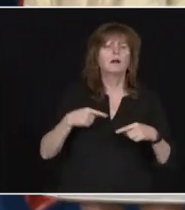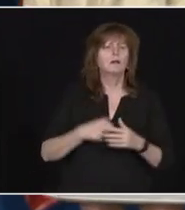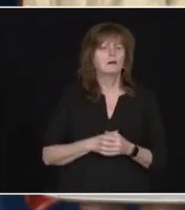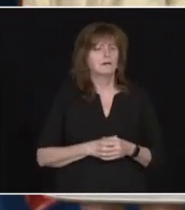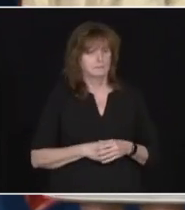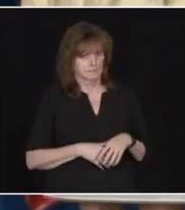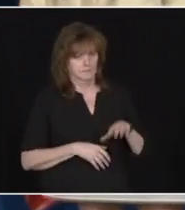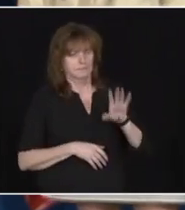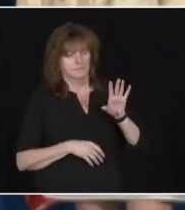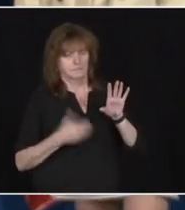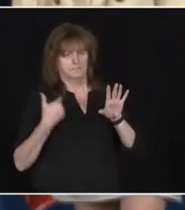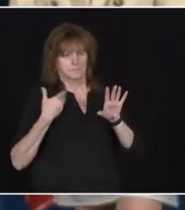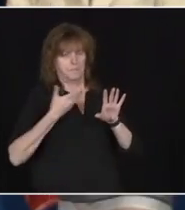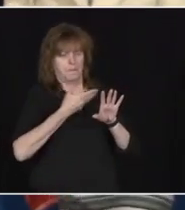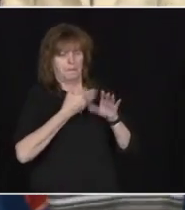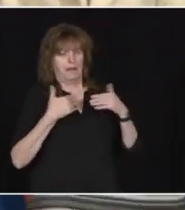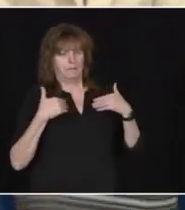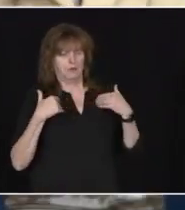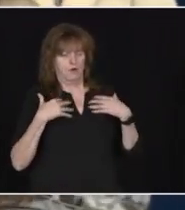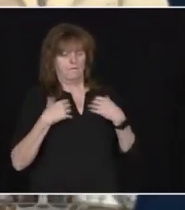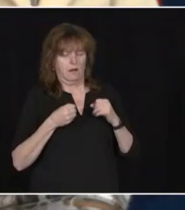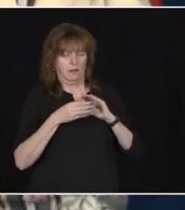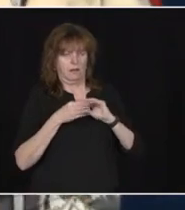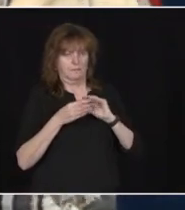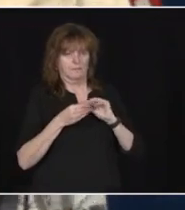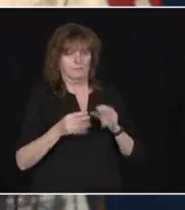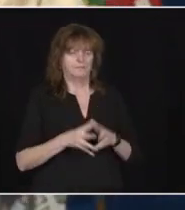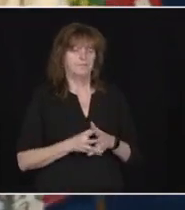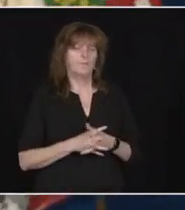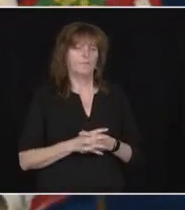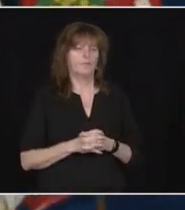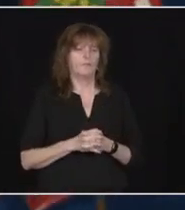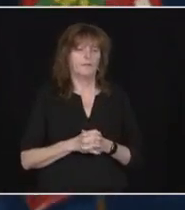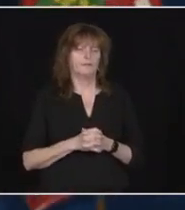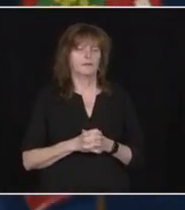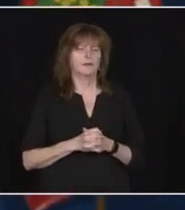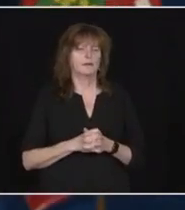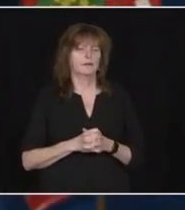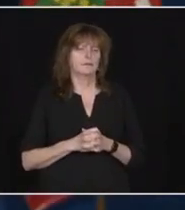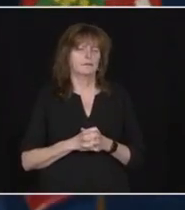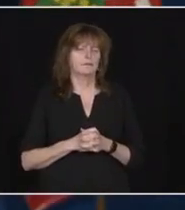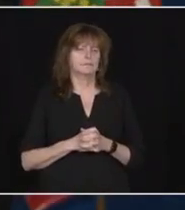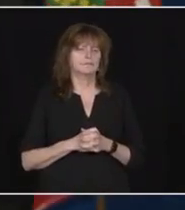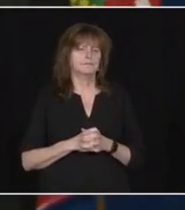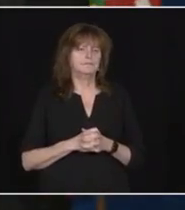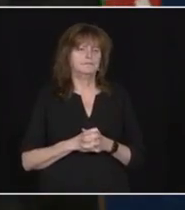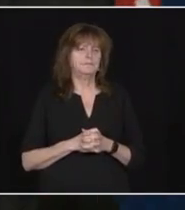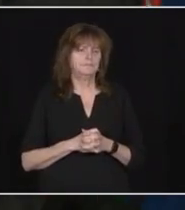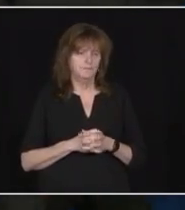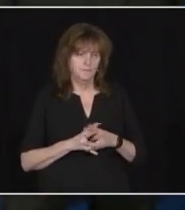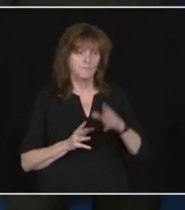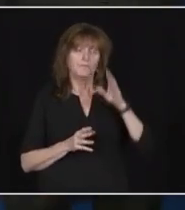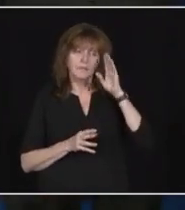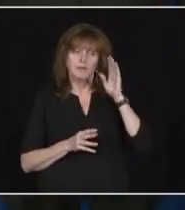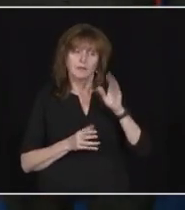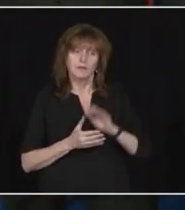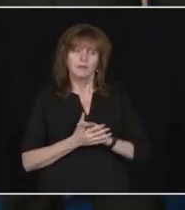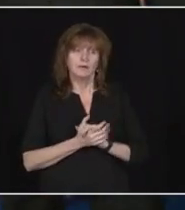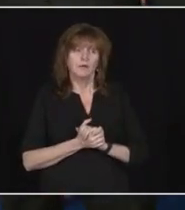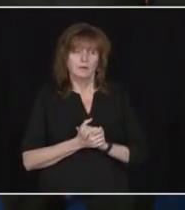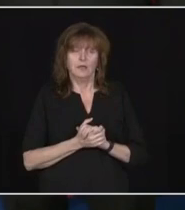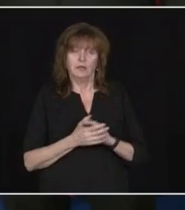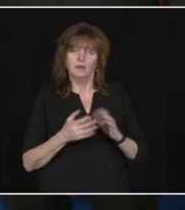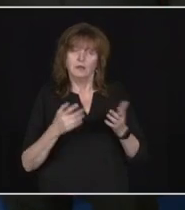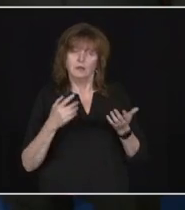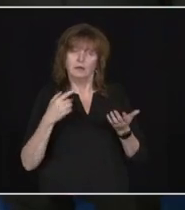over to the Minister of Health. Thank you. Hi, Rob. That is something that we are studying very